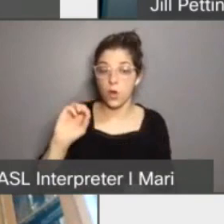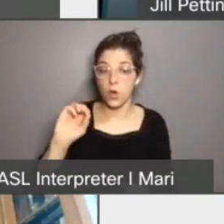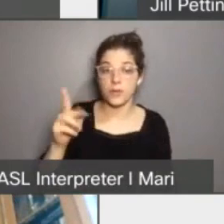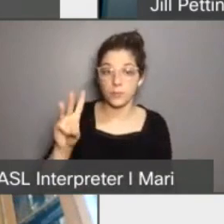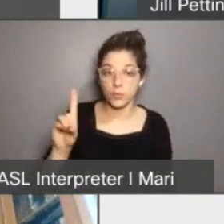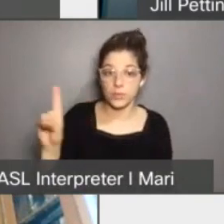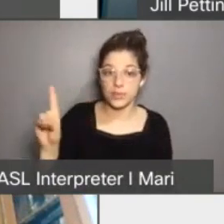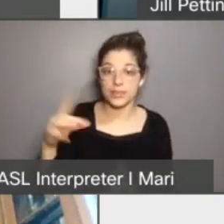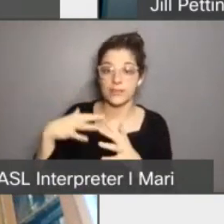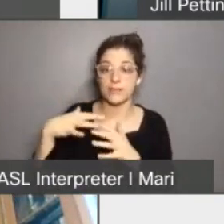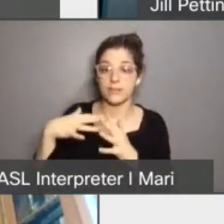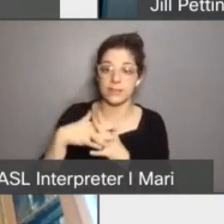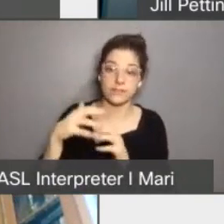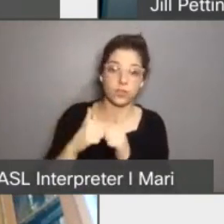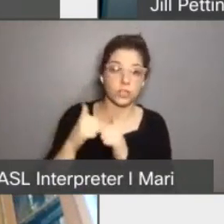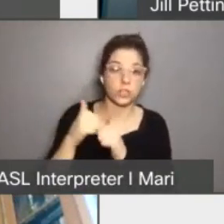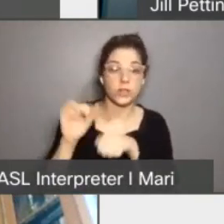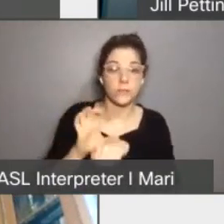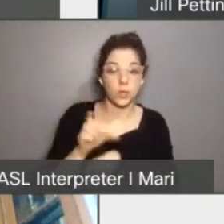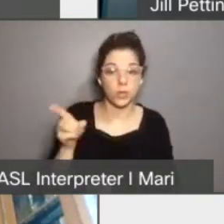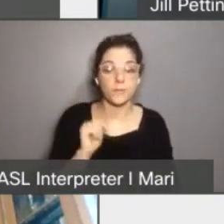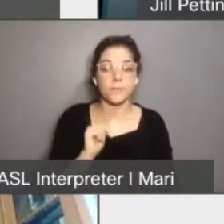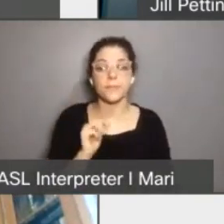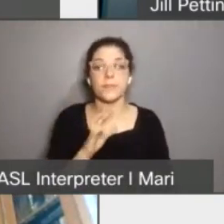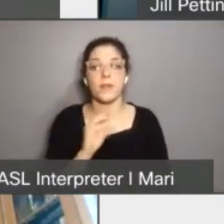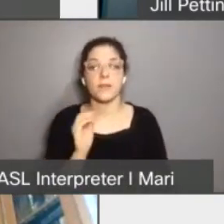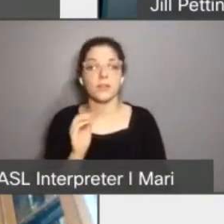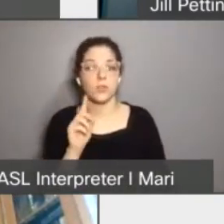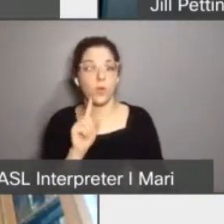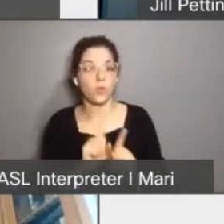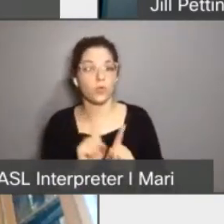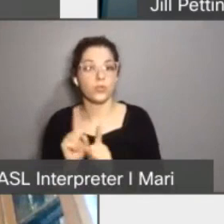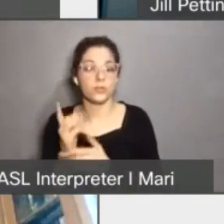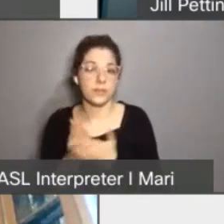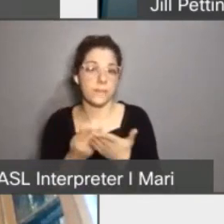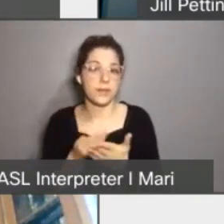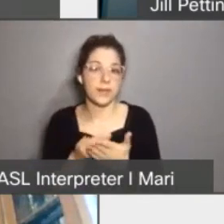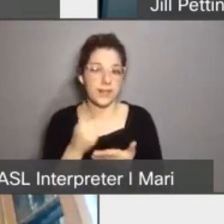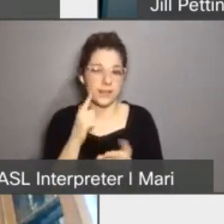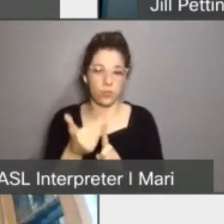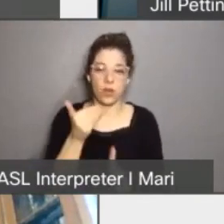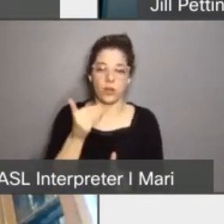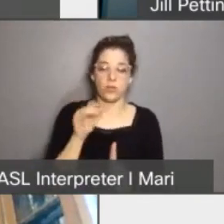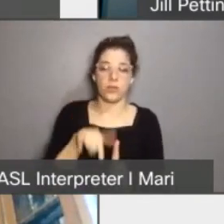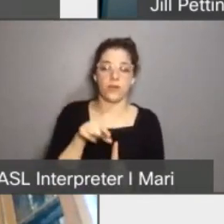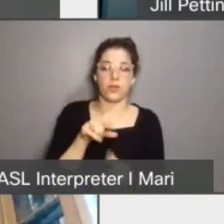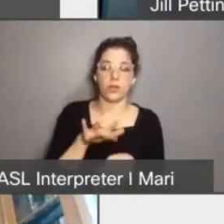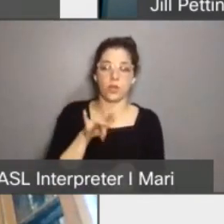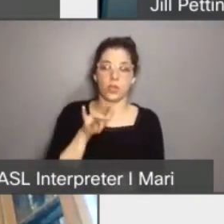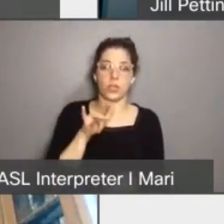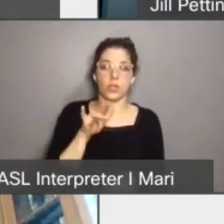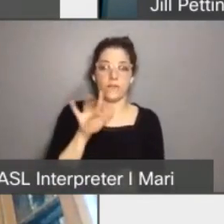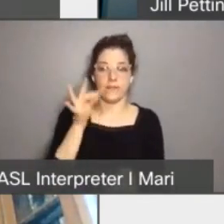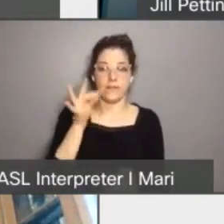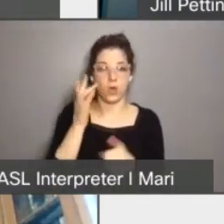OPWDD infrastructure, computer infrastructure. And there is also some money, I believe prior to that, there was an earlier federal